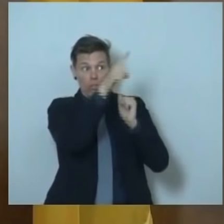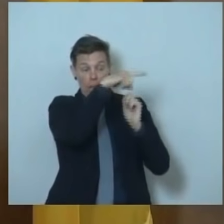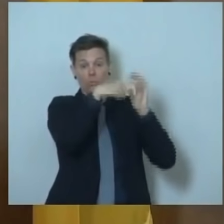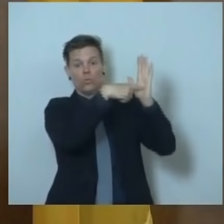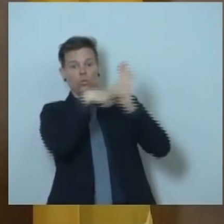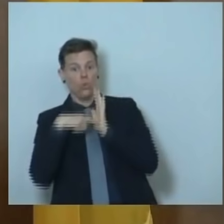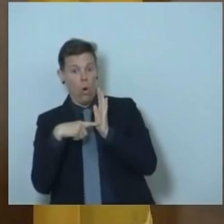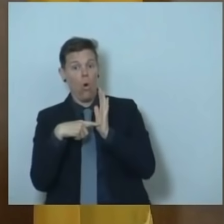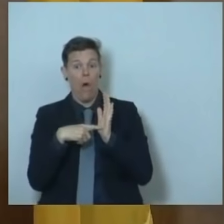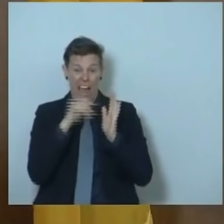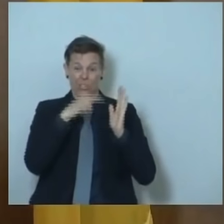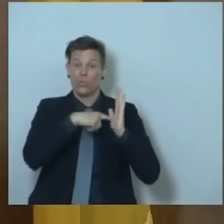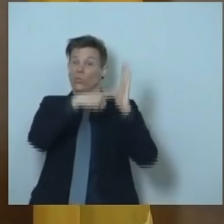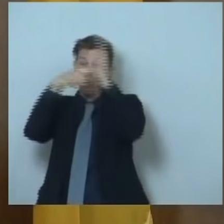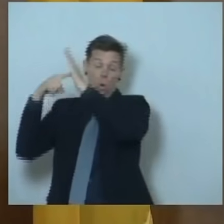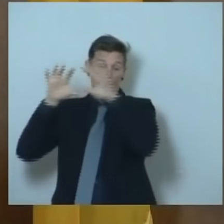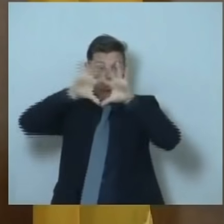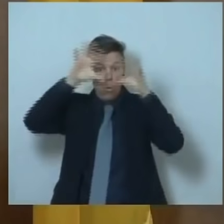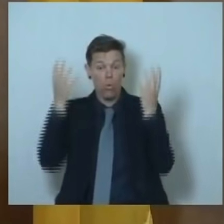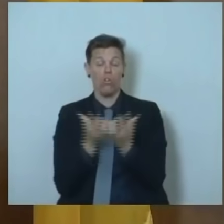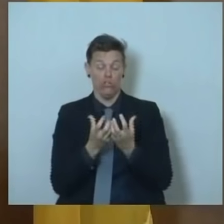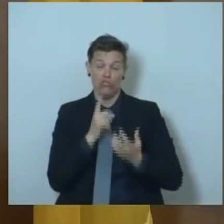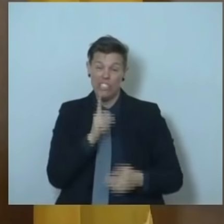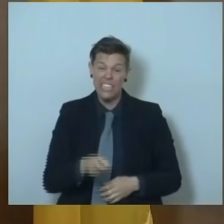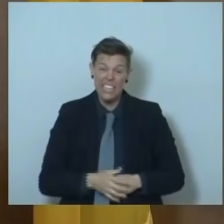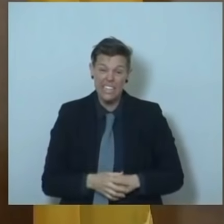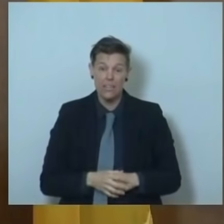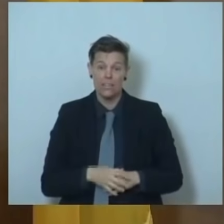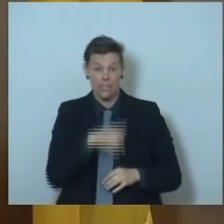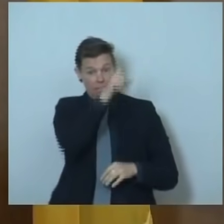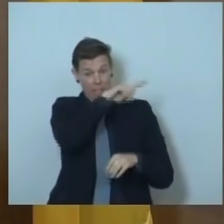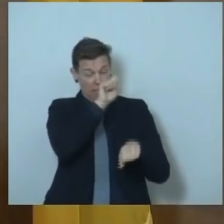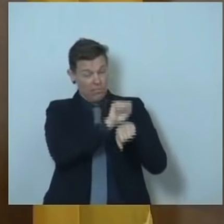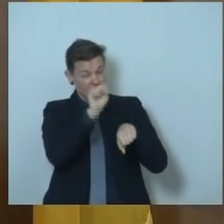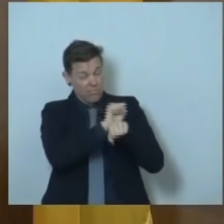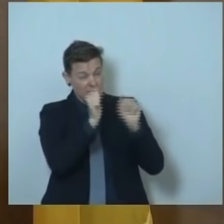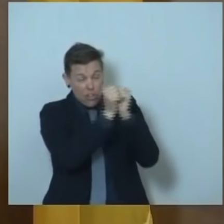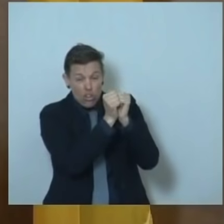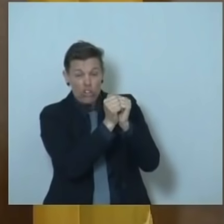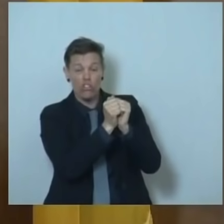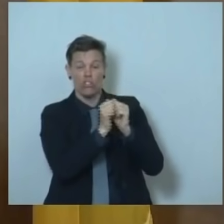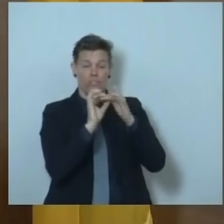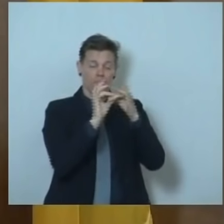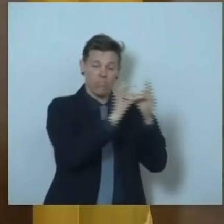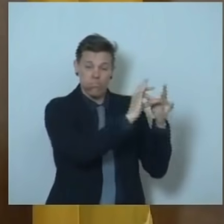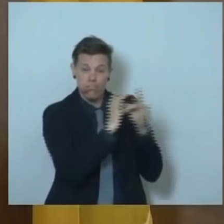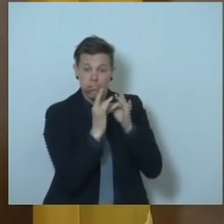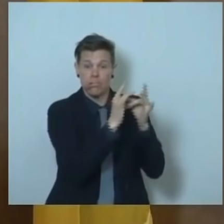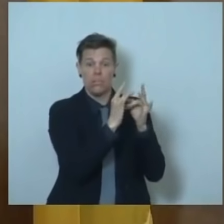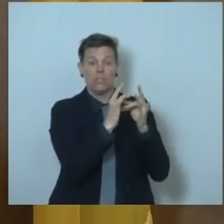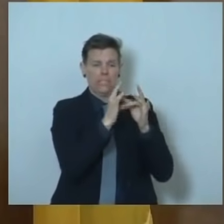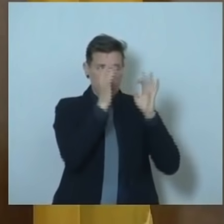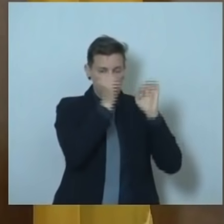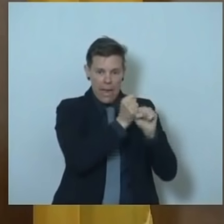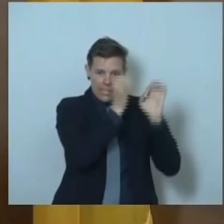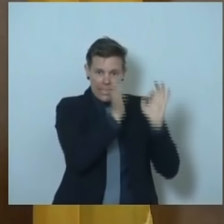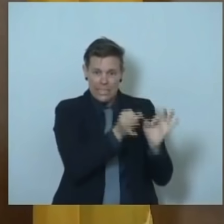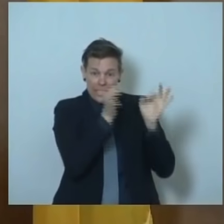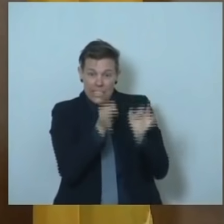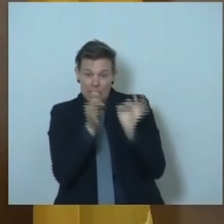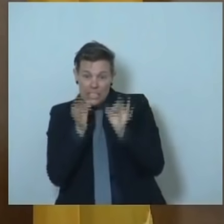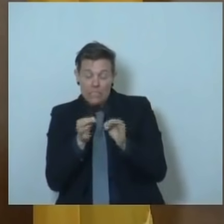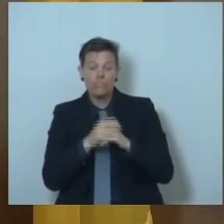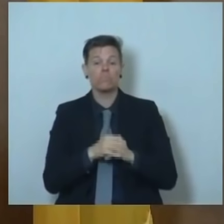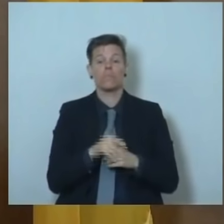quite frankly the whole world that when you do it together and you make tough decisions together, like Gallup, that you can